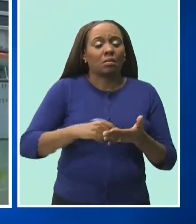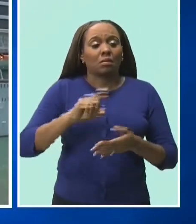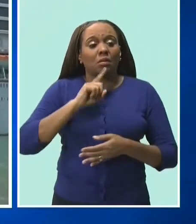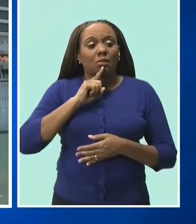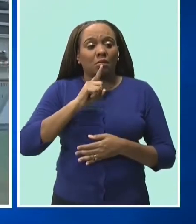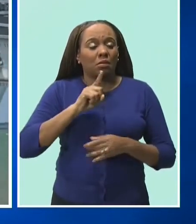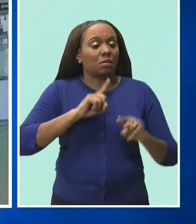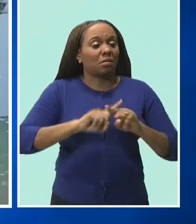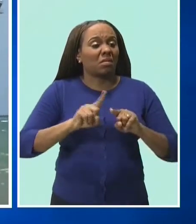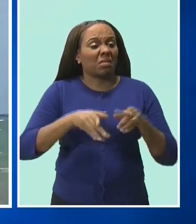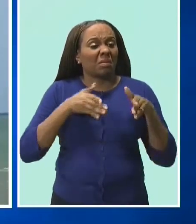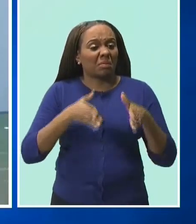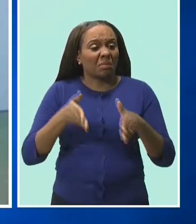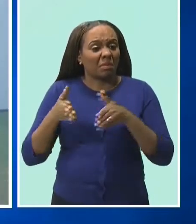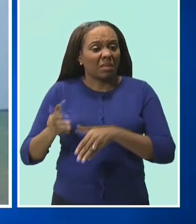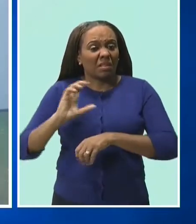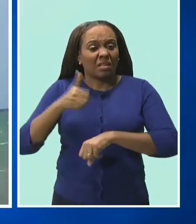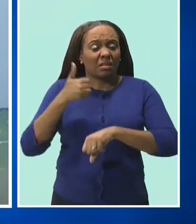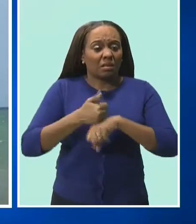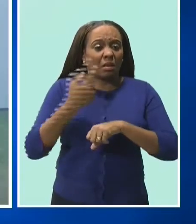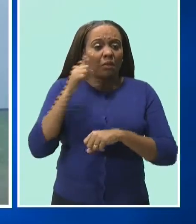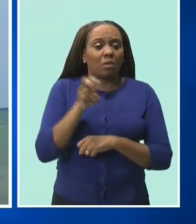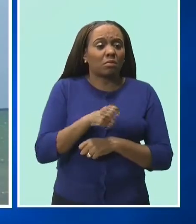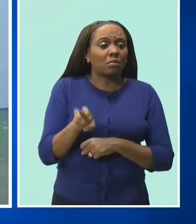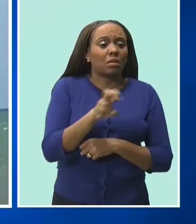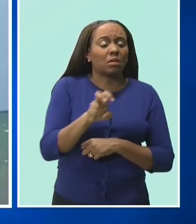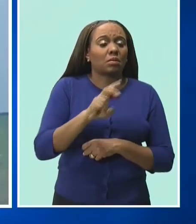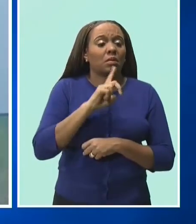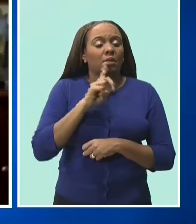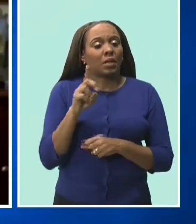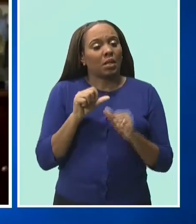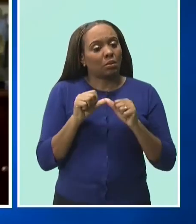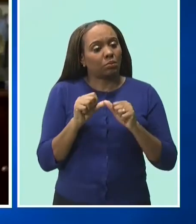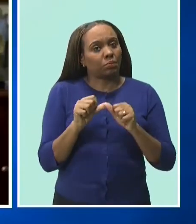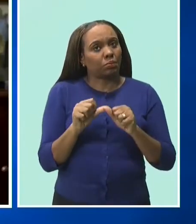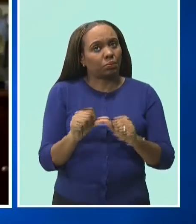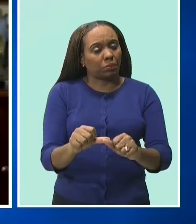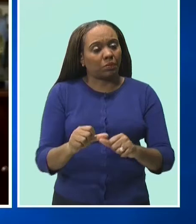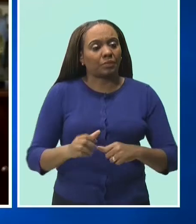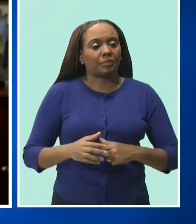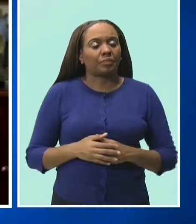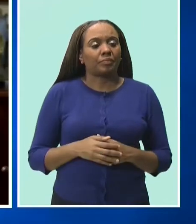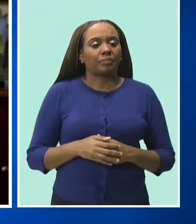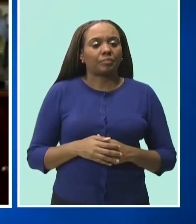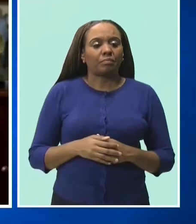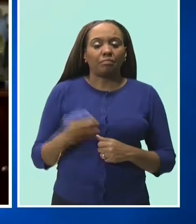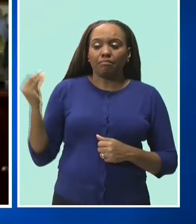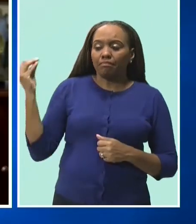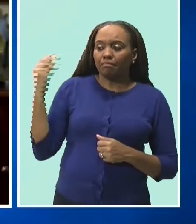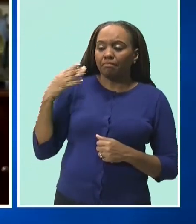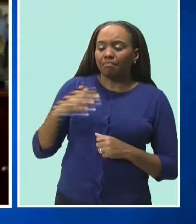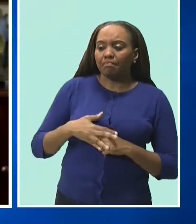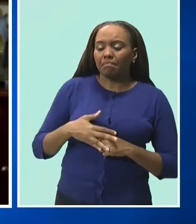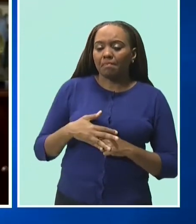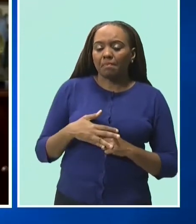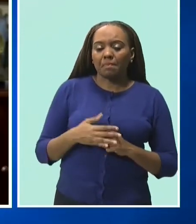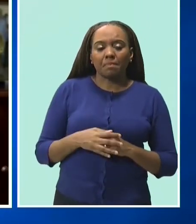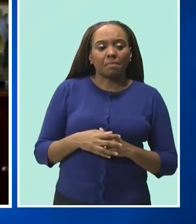to be put in place in order to keep the tourism market afloat. We are down about